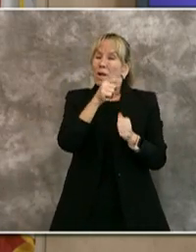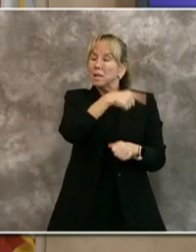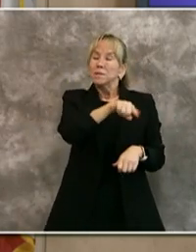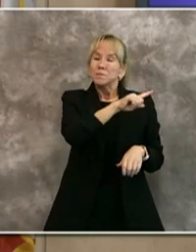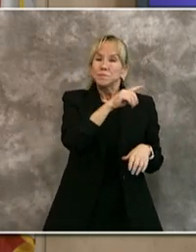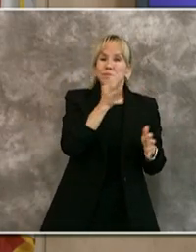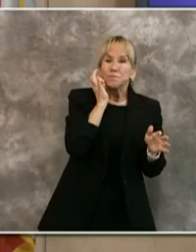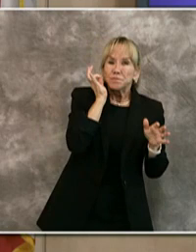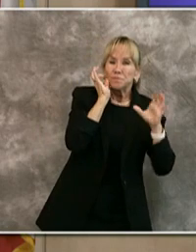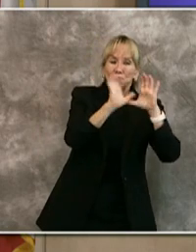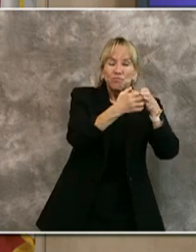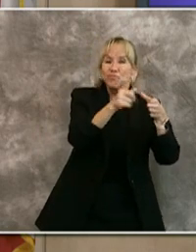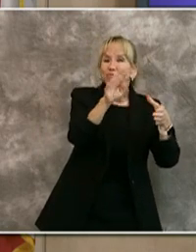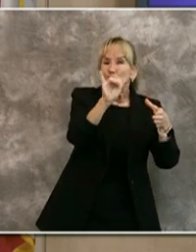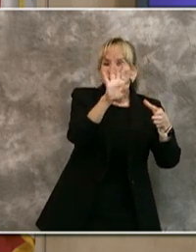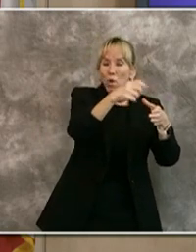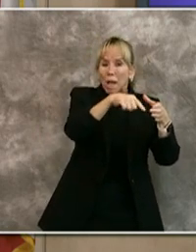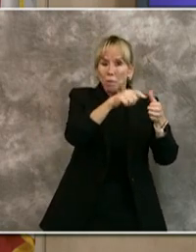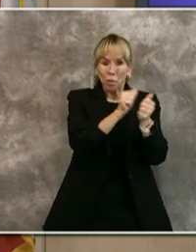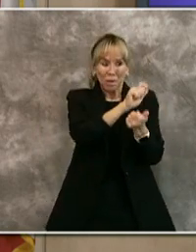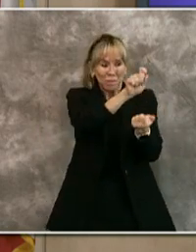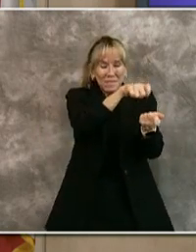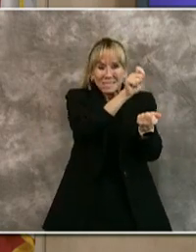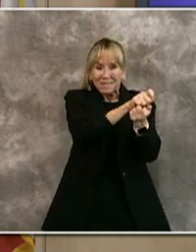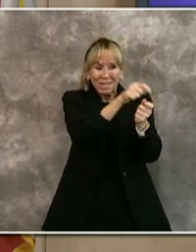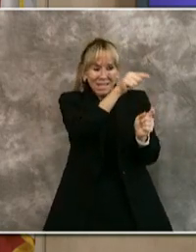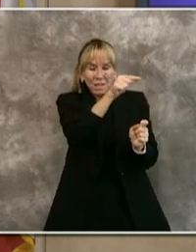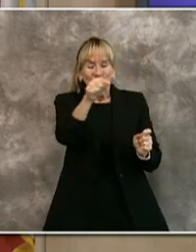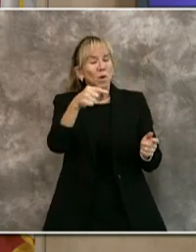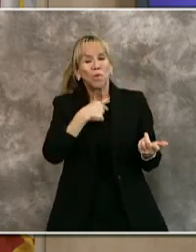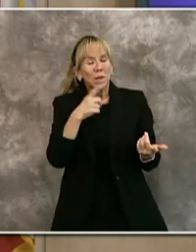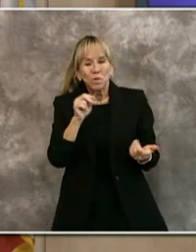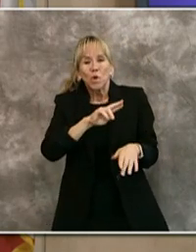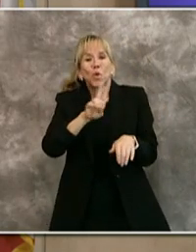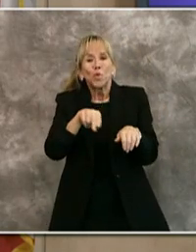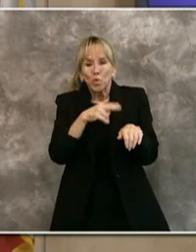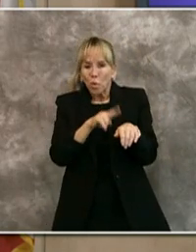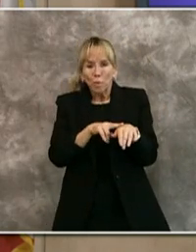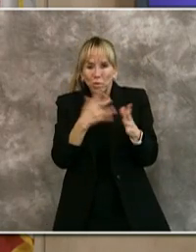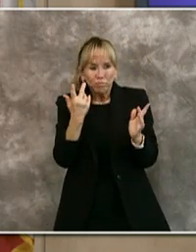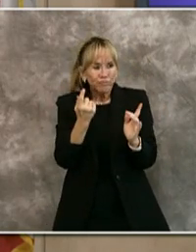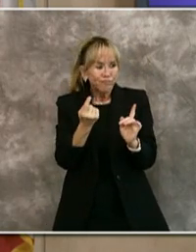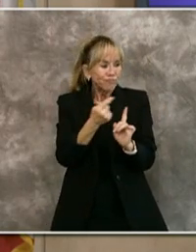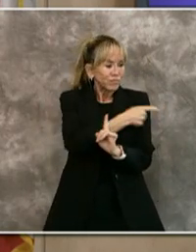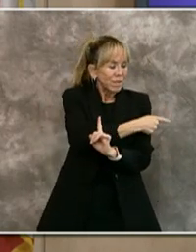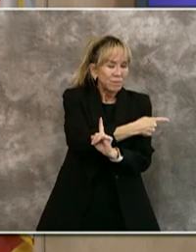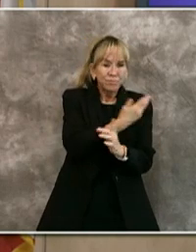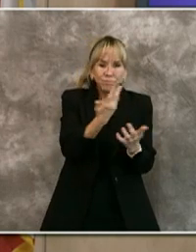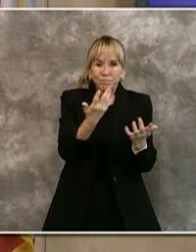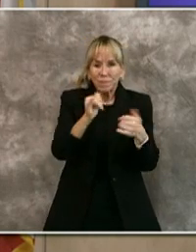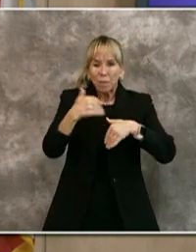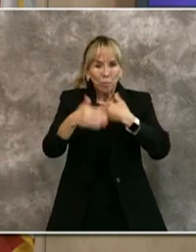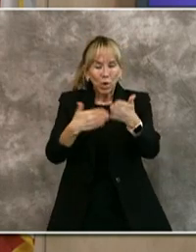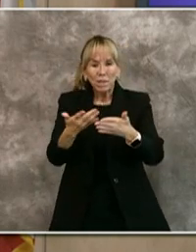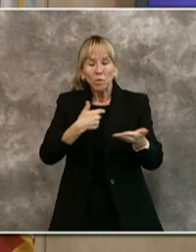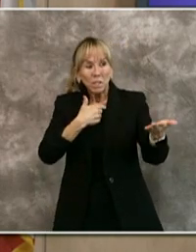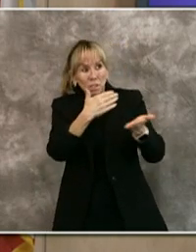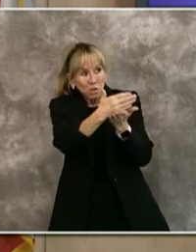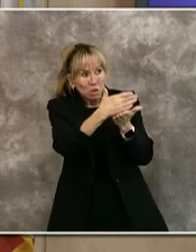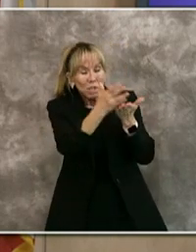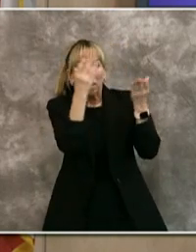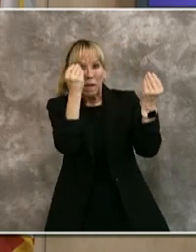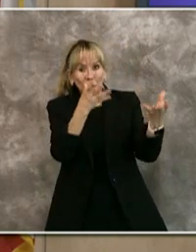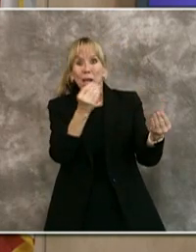staff members or specific patrons, we're doing what is a normal investigative process. So again, we share information, and if it